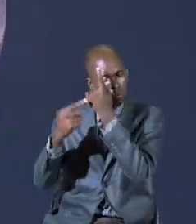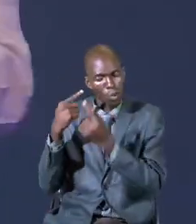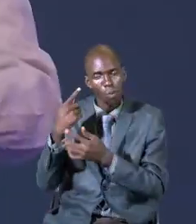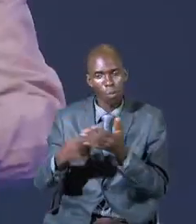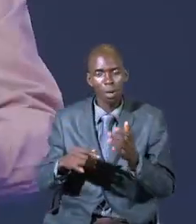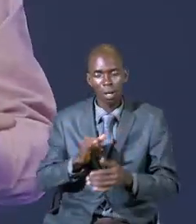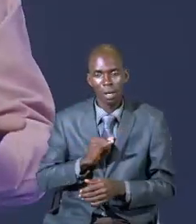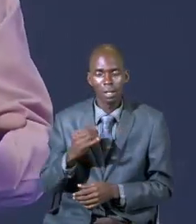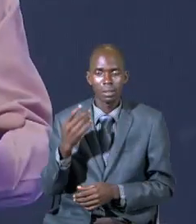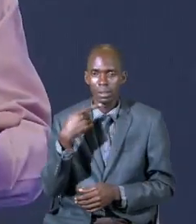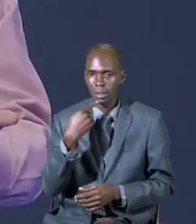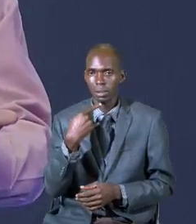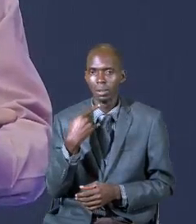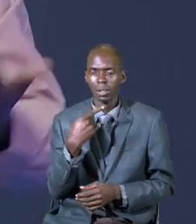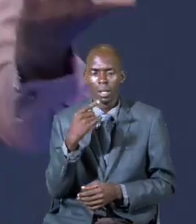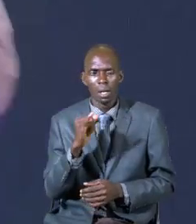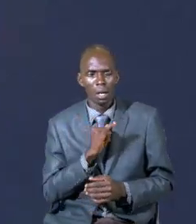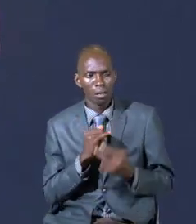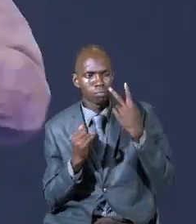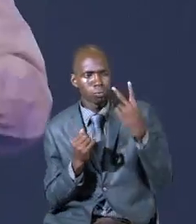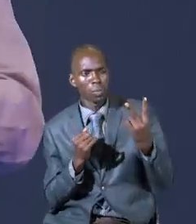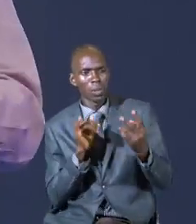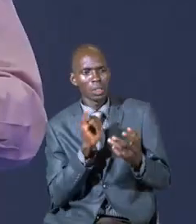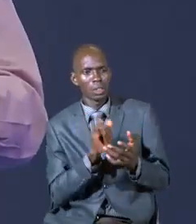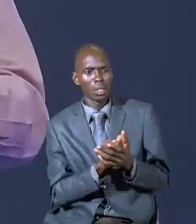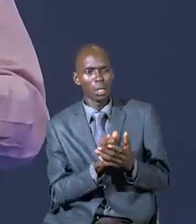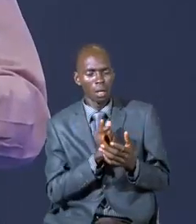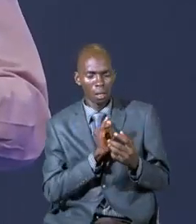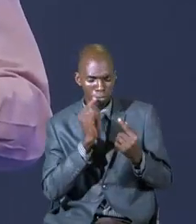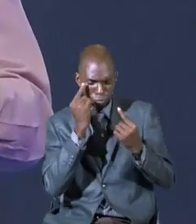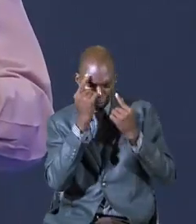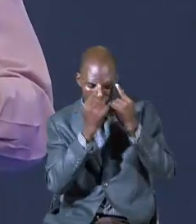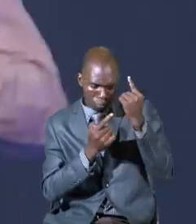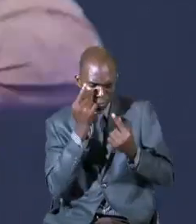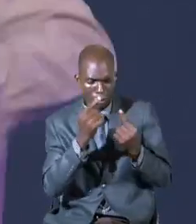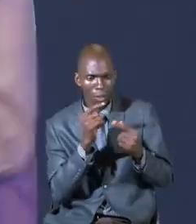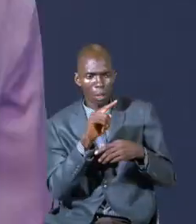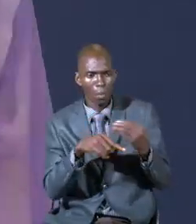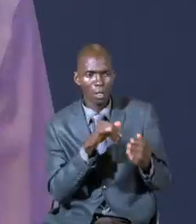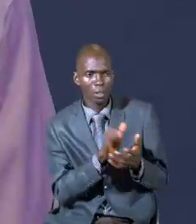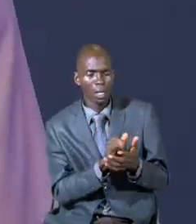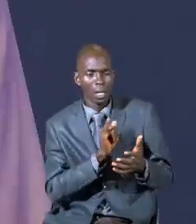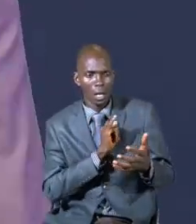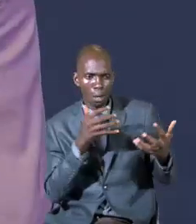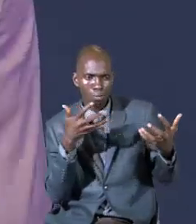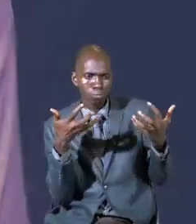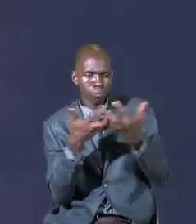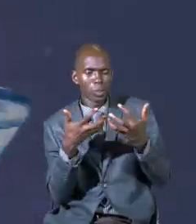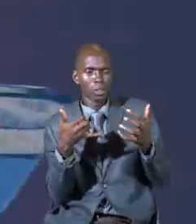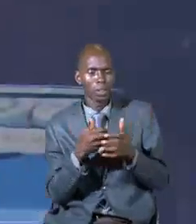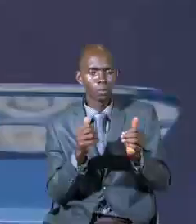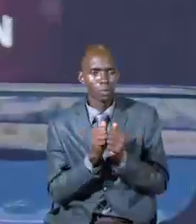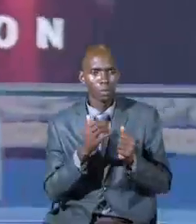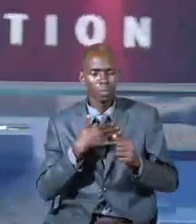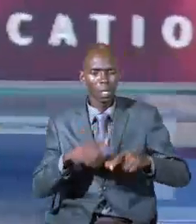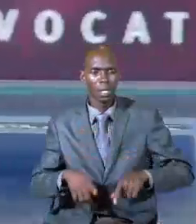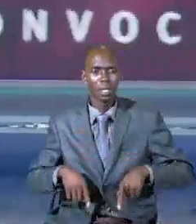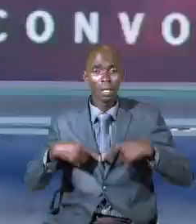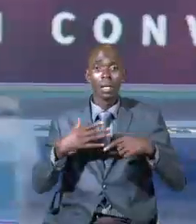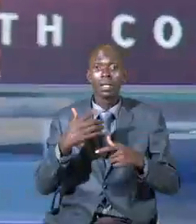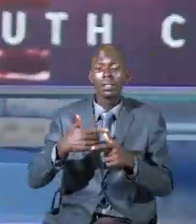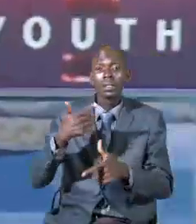match that with my life, I compare that with my life, and then I